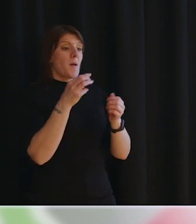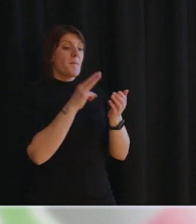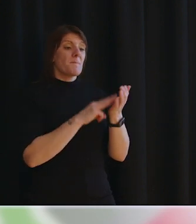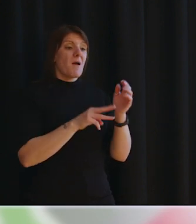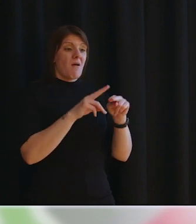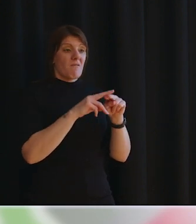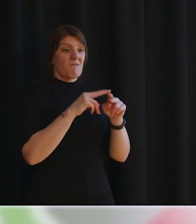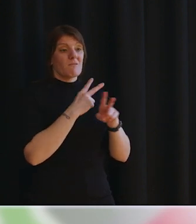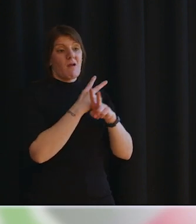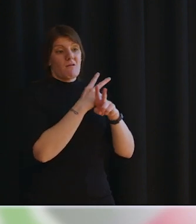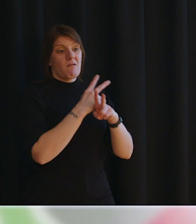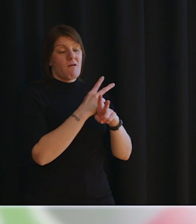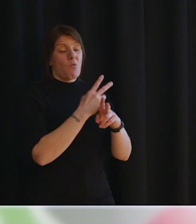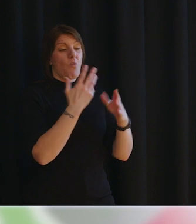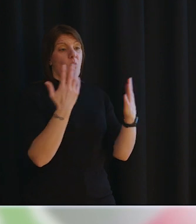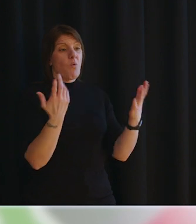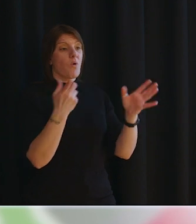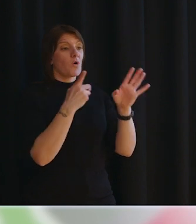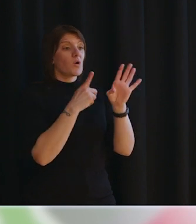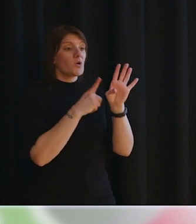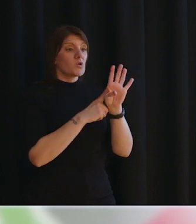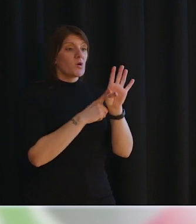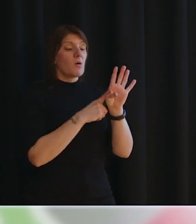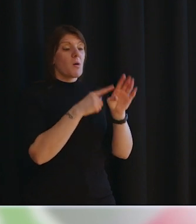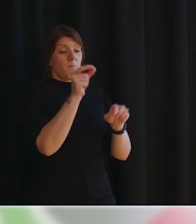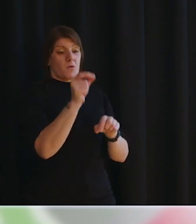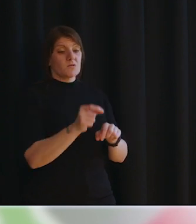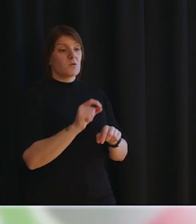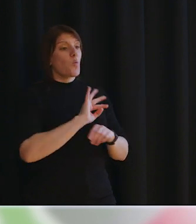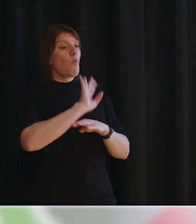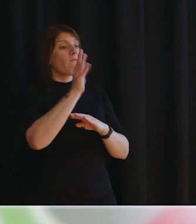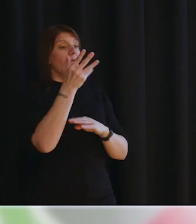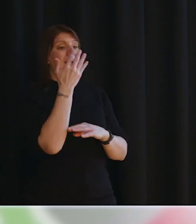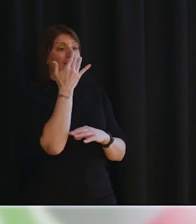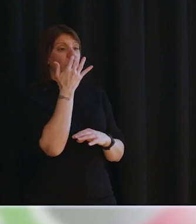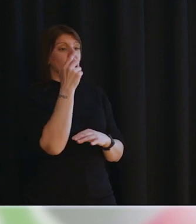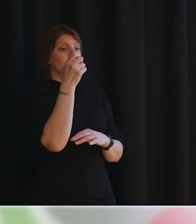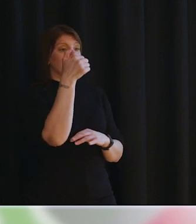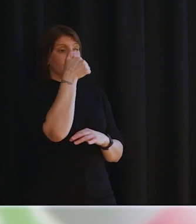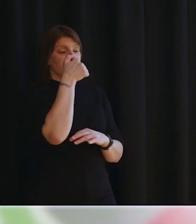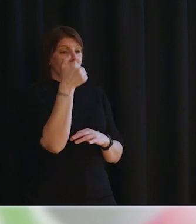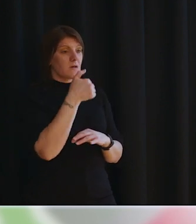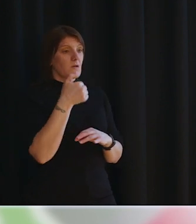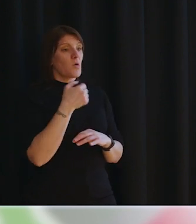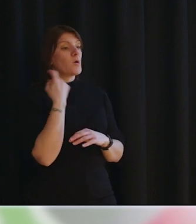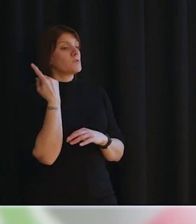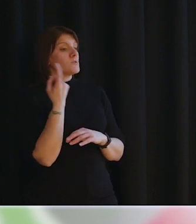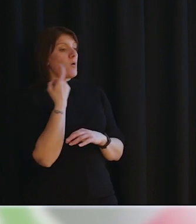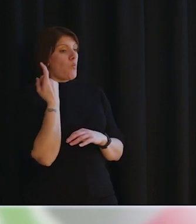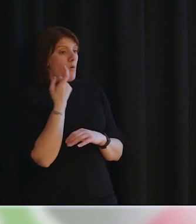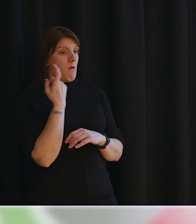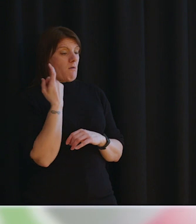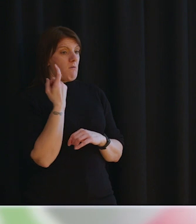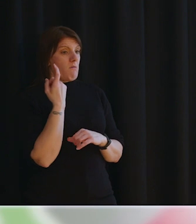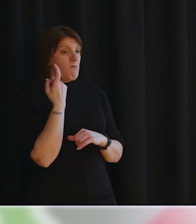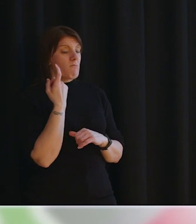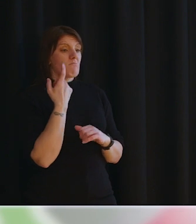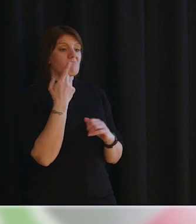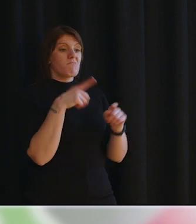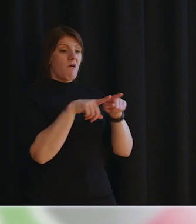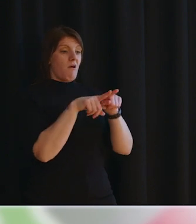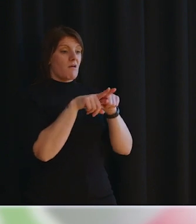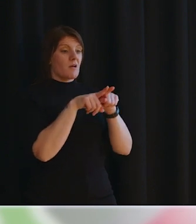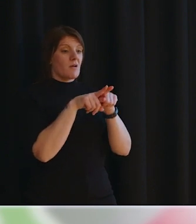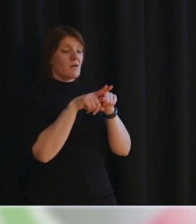for by a young person over the age of 16. A person acting on behalf of a school, so that might be a SENCo. Often